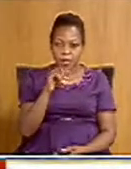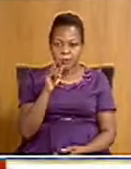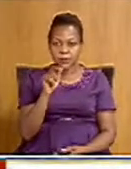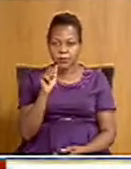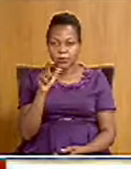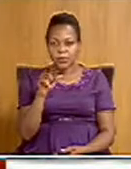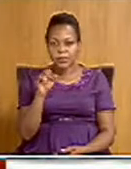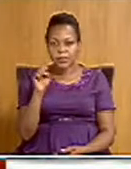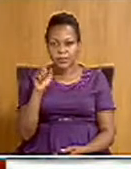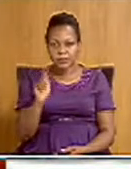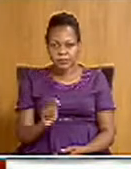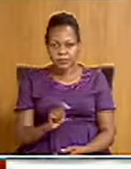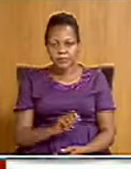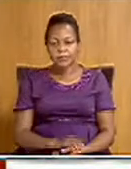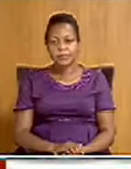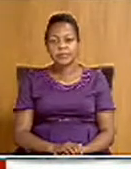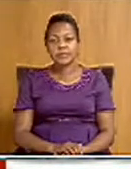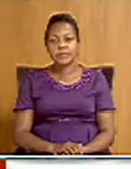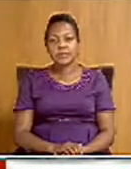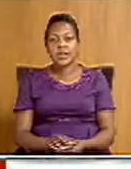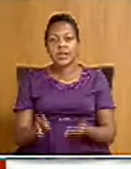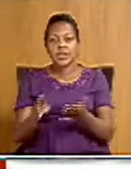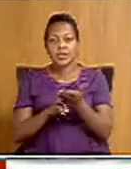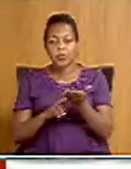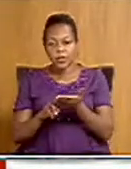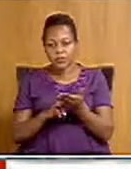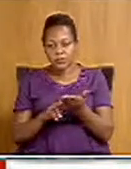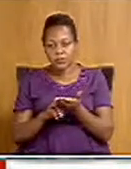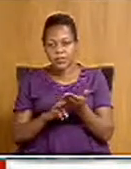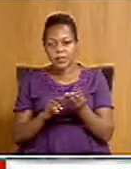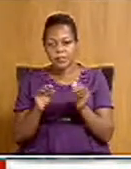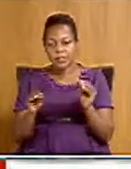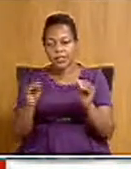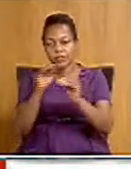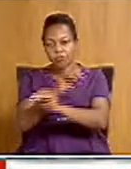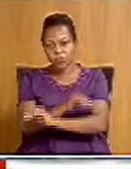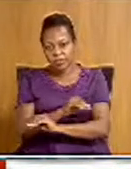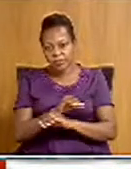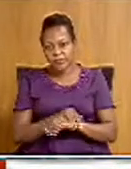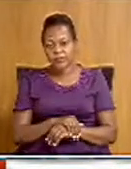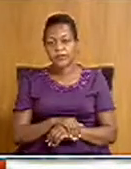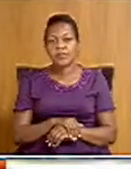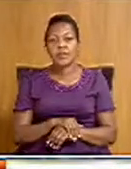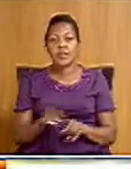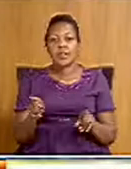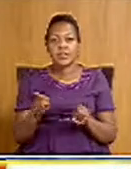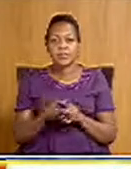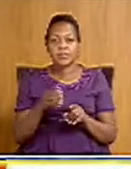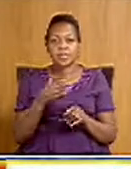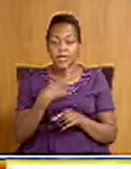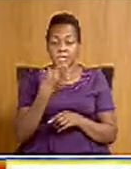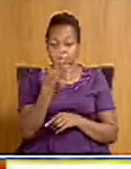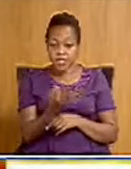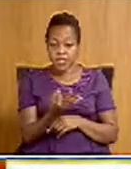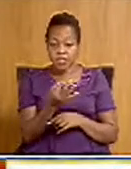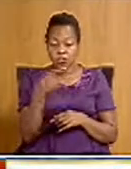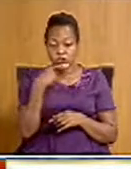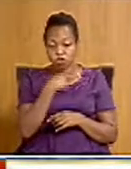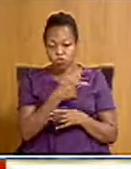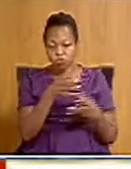mainly non-money one, using barter trade, and comprised of three social